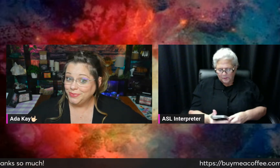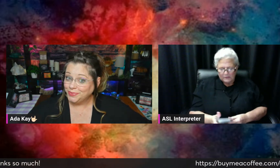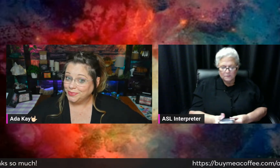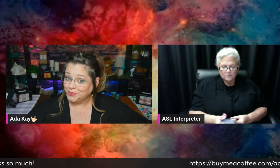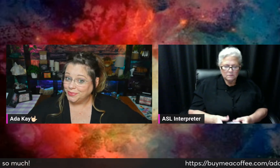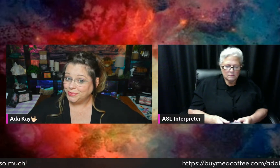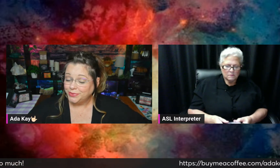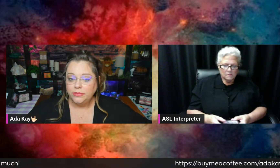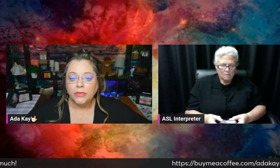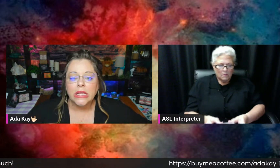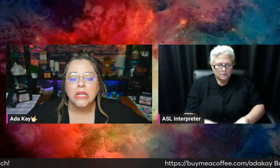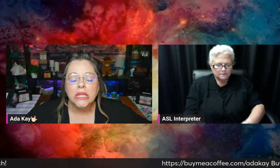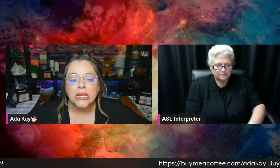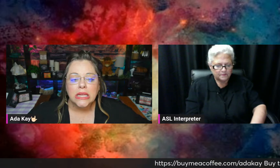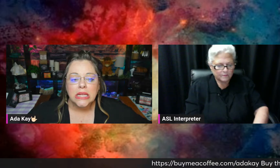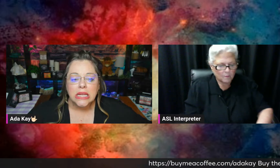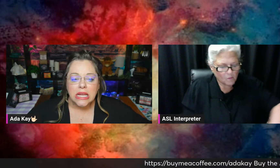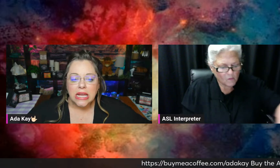do.